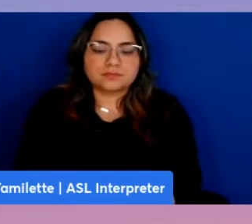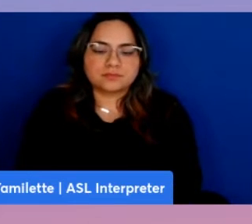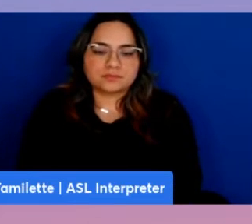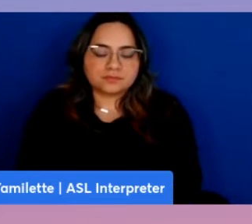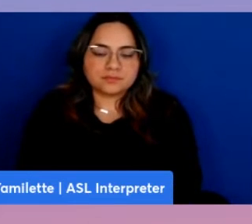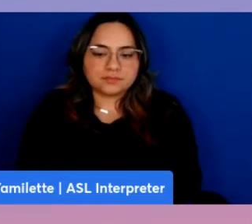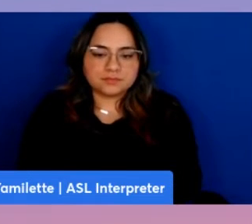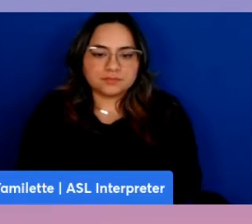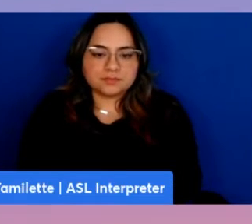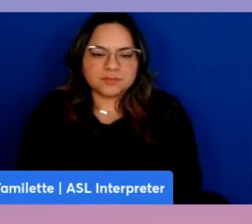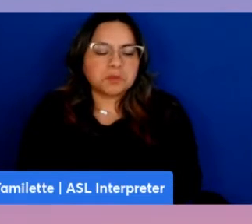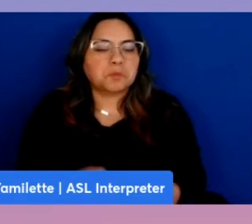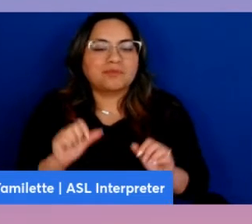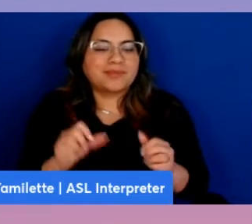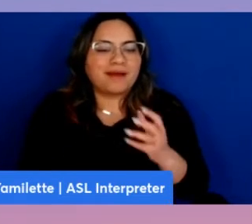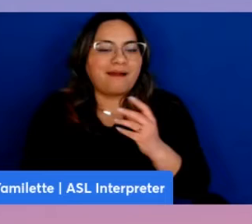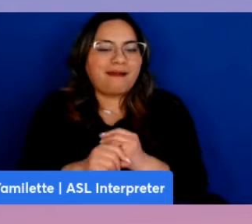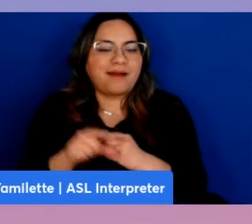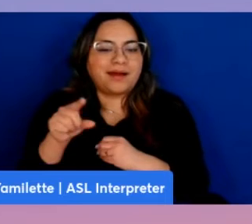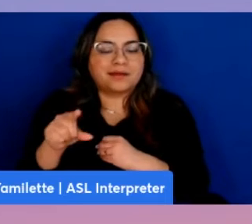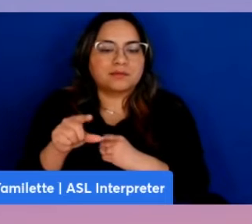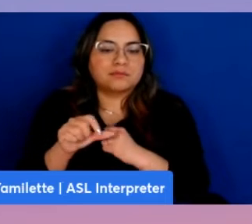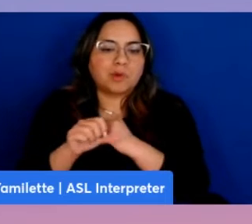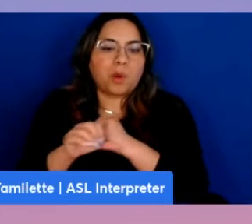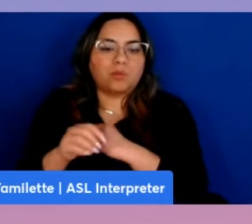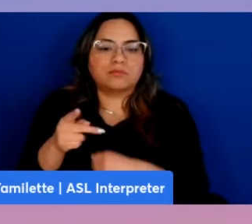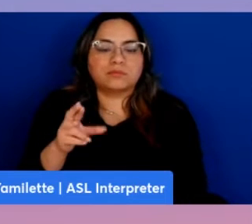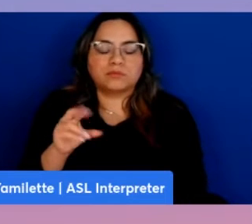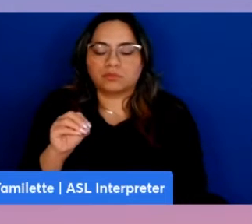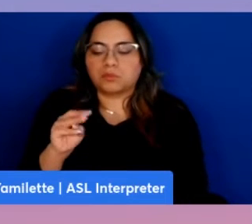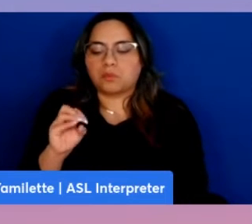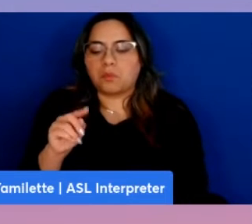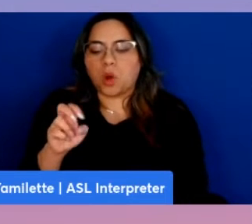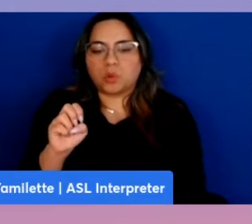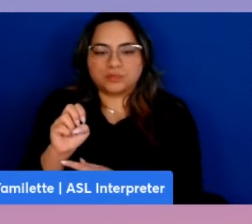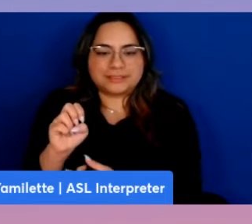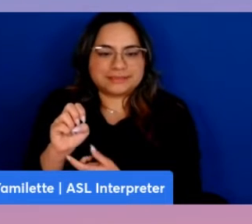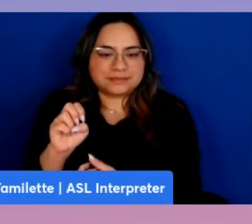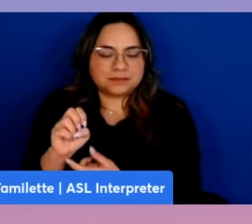add this remote to this